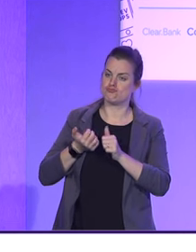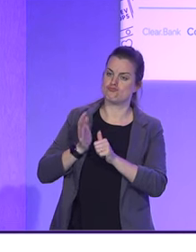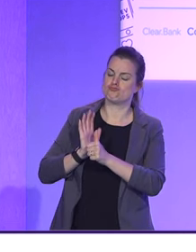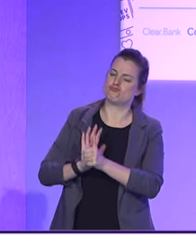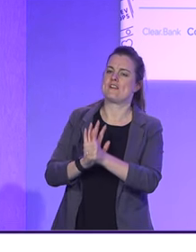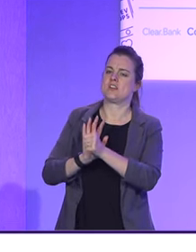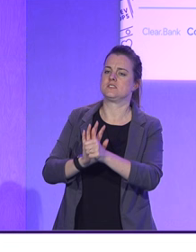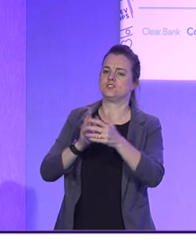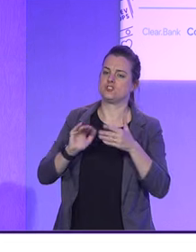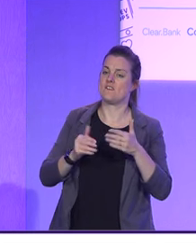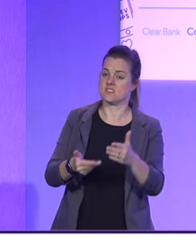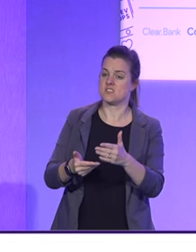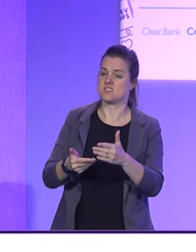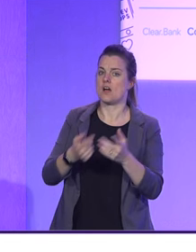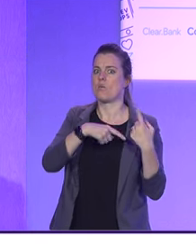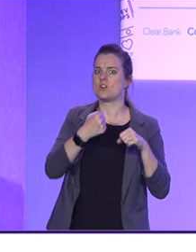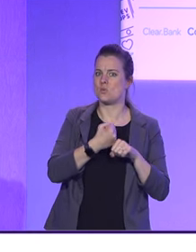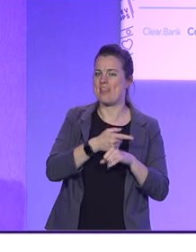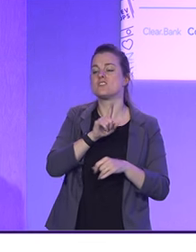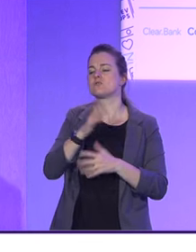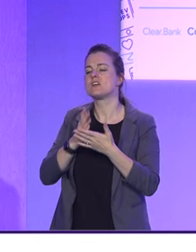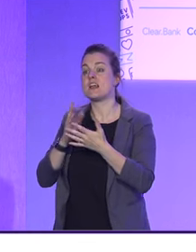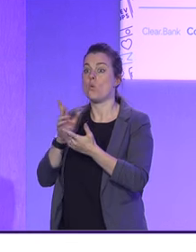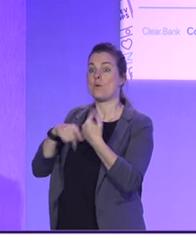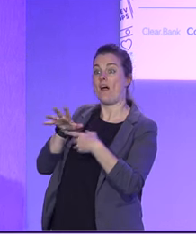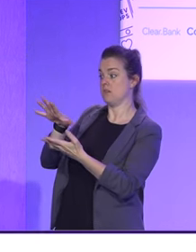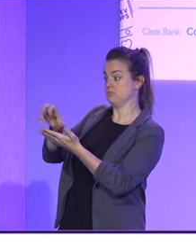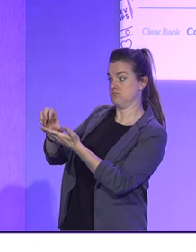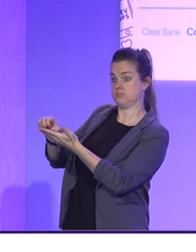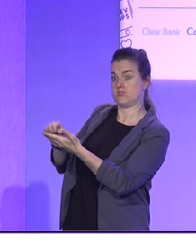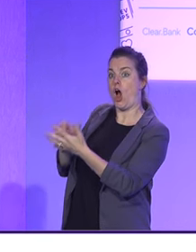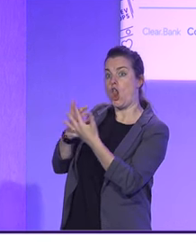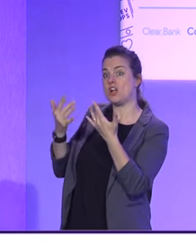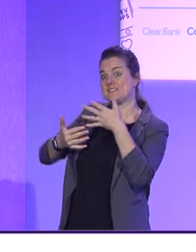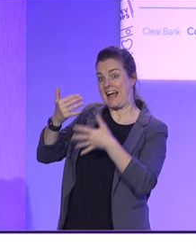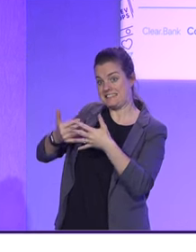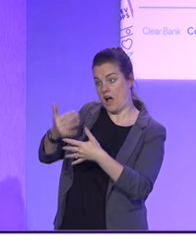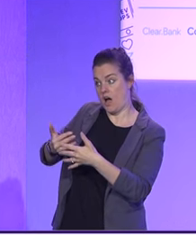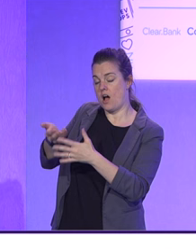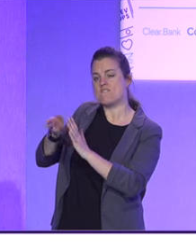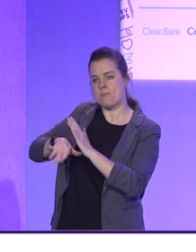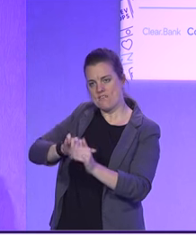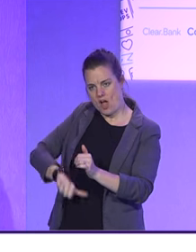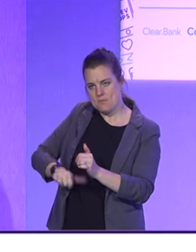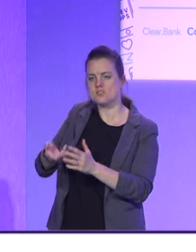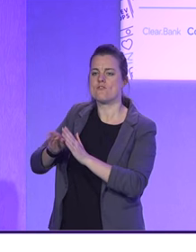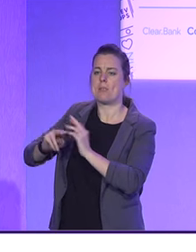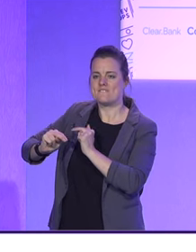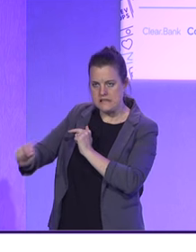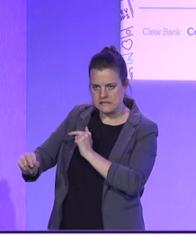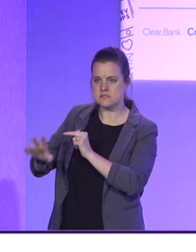gathering a lot of data from the farmers, from the fields, for the weather, for many things, and basically we are creating